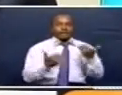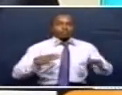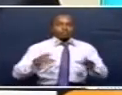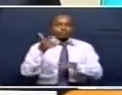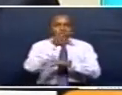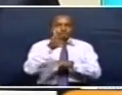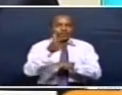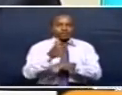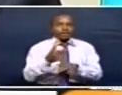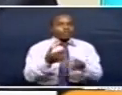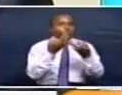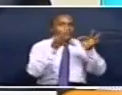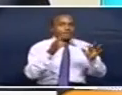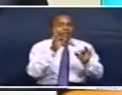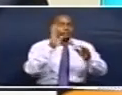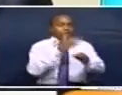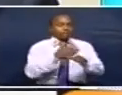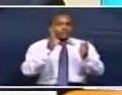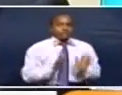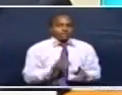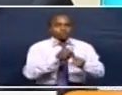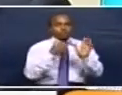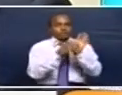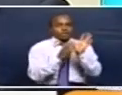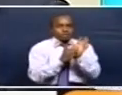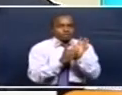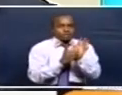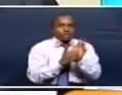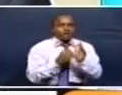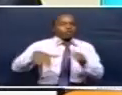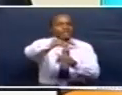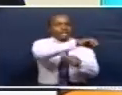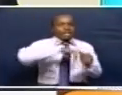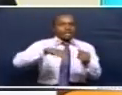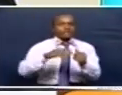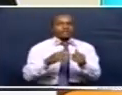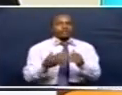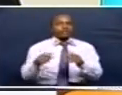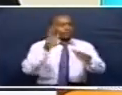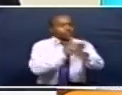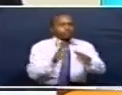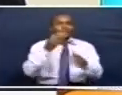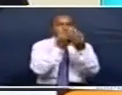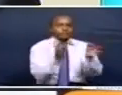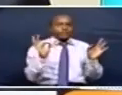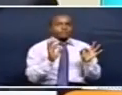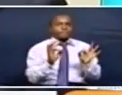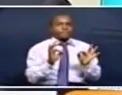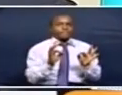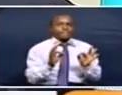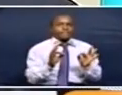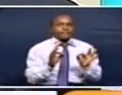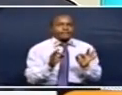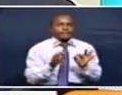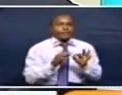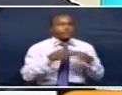we record for free. If you're a musician, you're from Machakos or even from surrounding areas, you actually record for free. You know, Hollywood was not